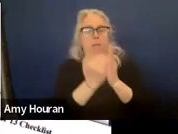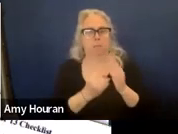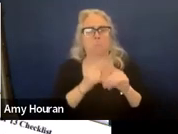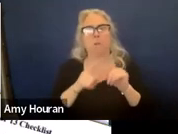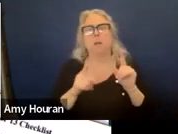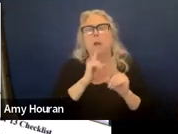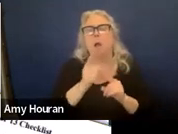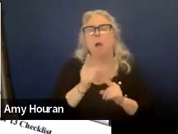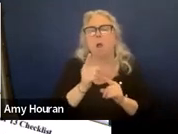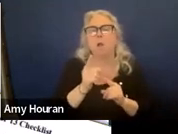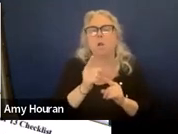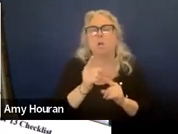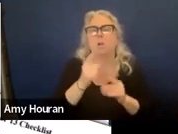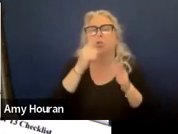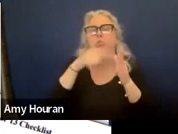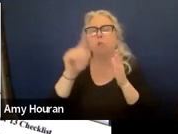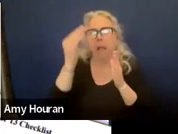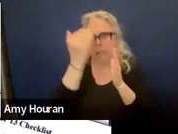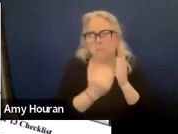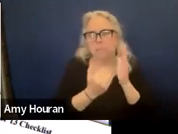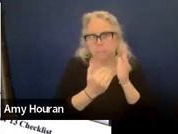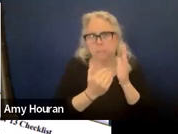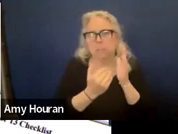are checklists.